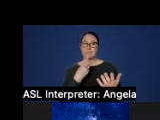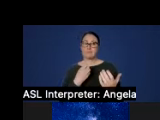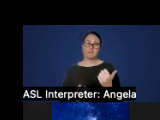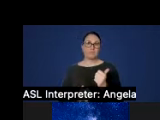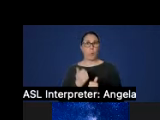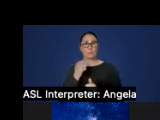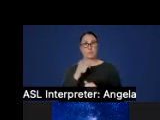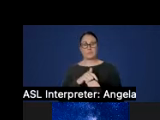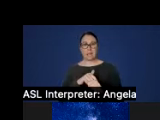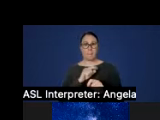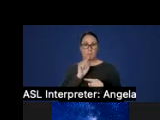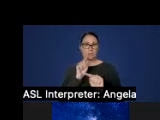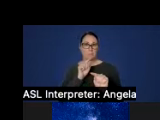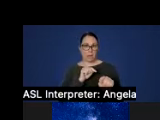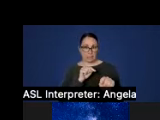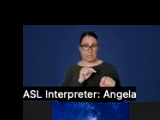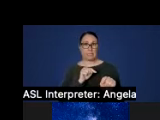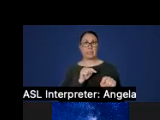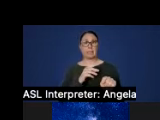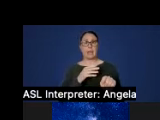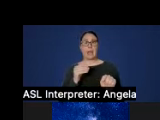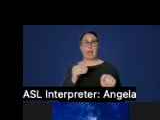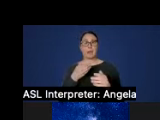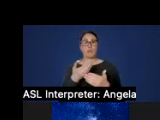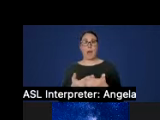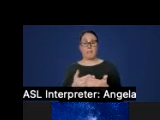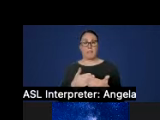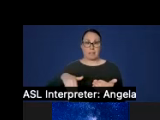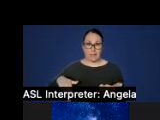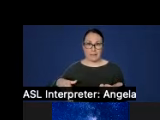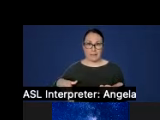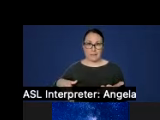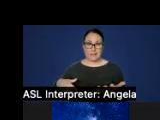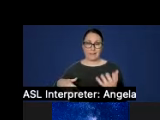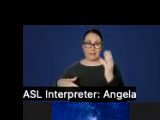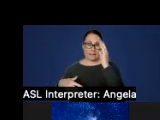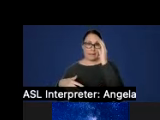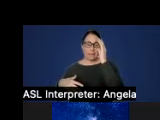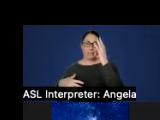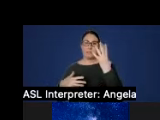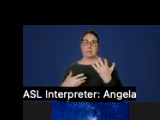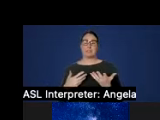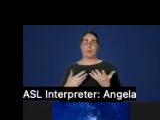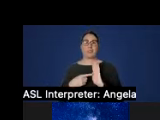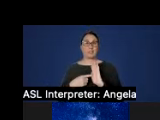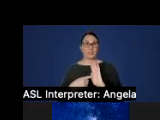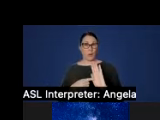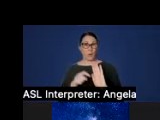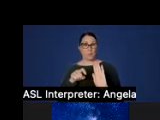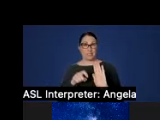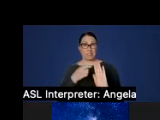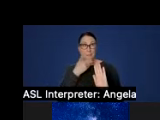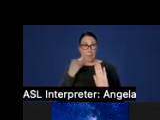he's responding and getting there late. And so I think that shows that we need more, we need